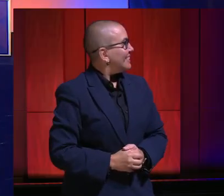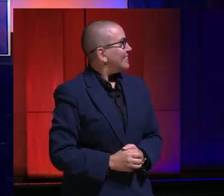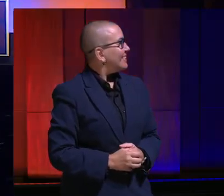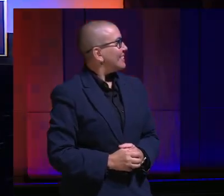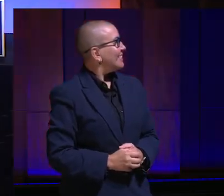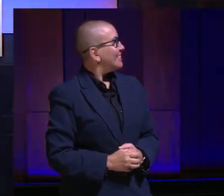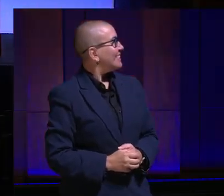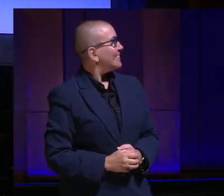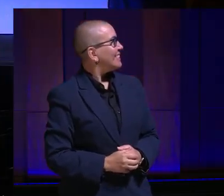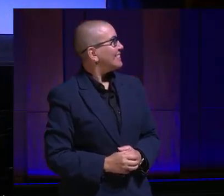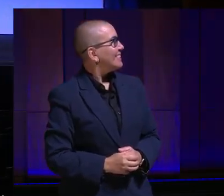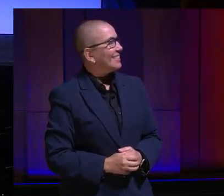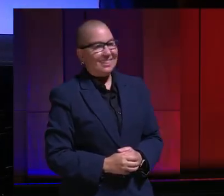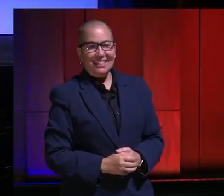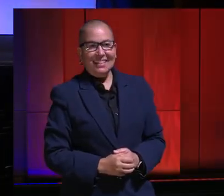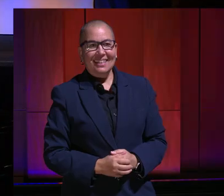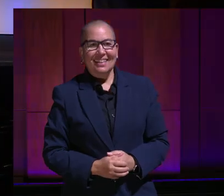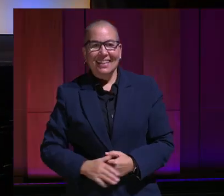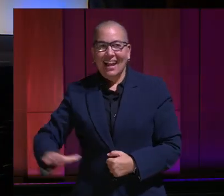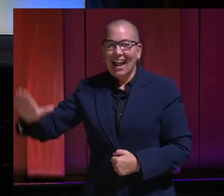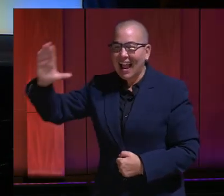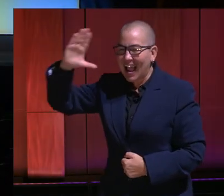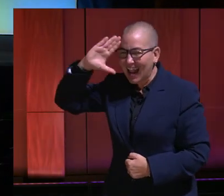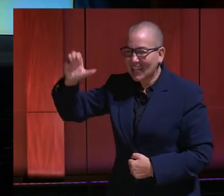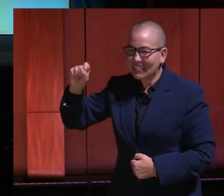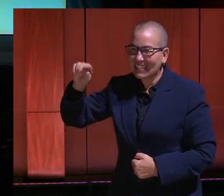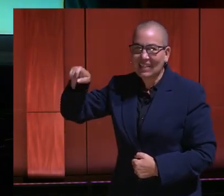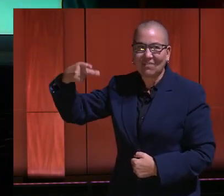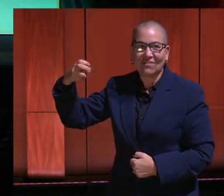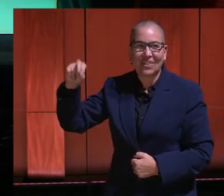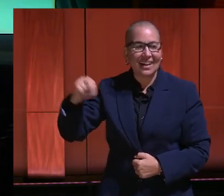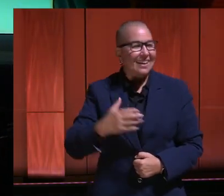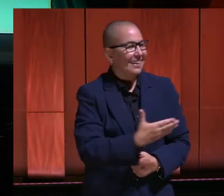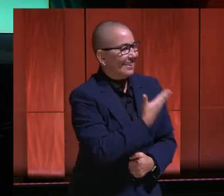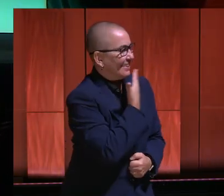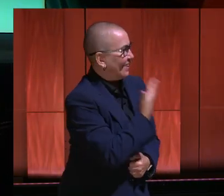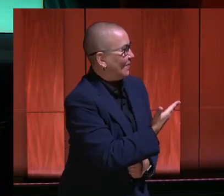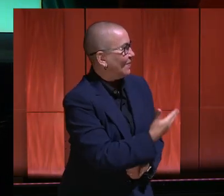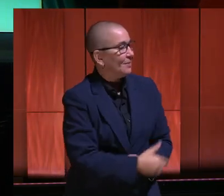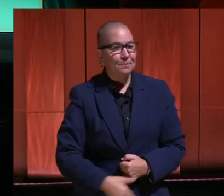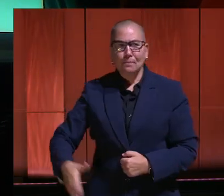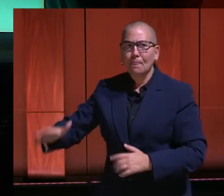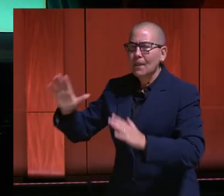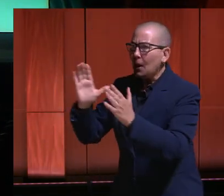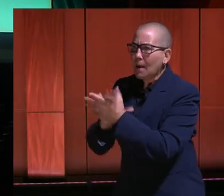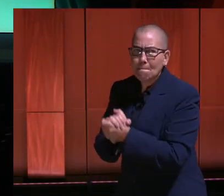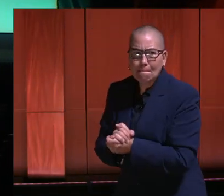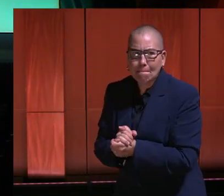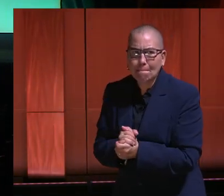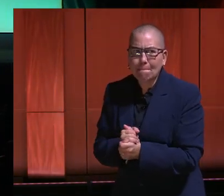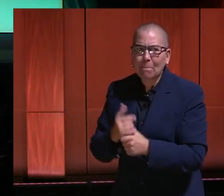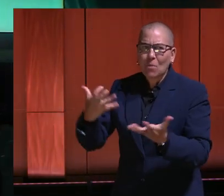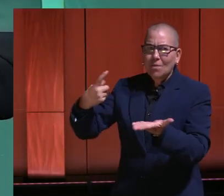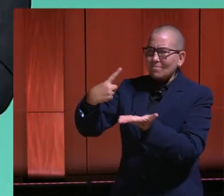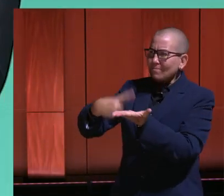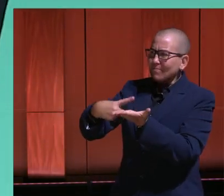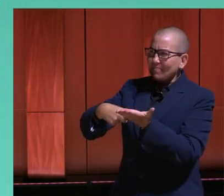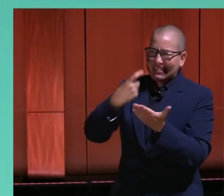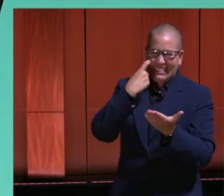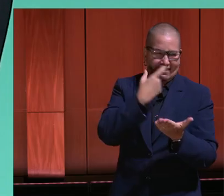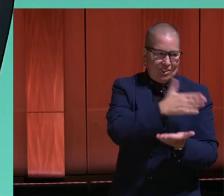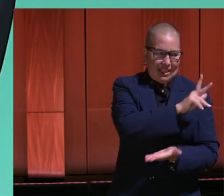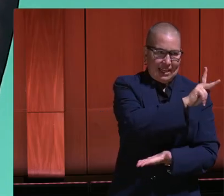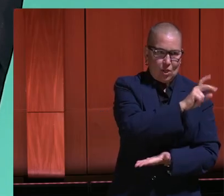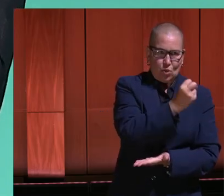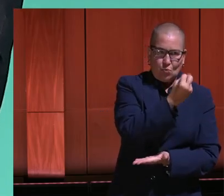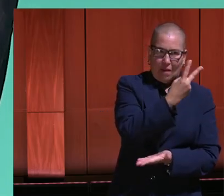Thanks, Stephen. Thanks for joining us here. Thank you. Okay, so we talked a little bit around K-12. We've just heard from Connor around K-12 and